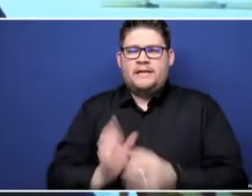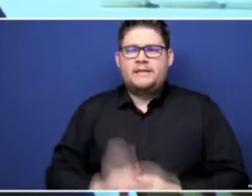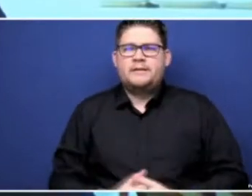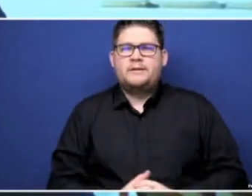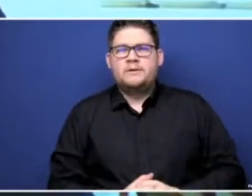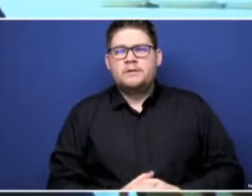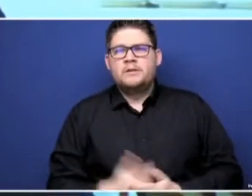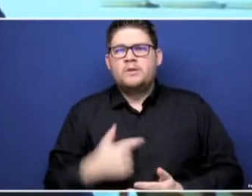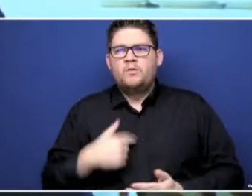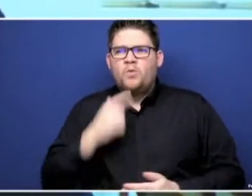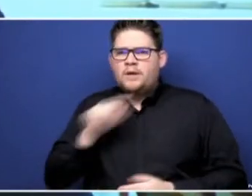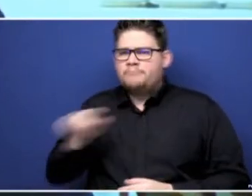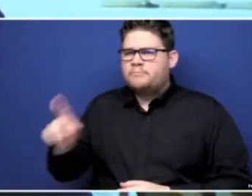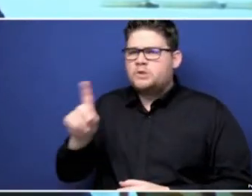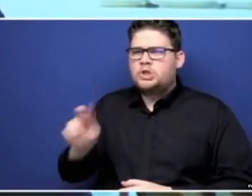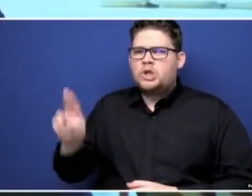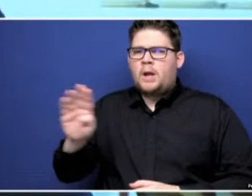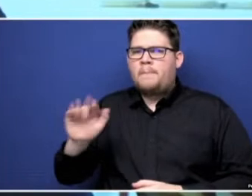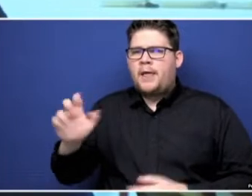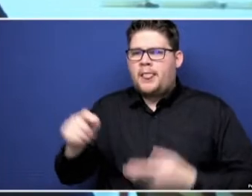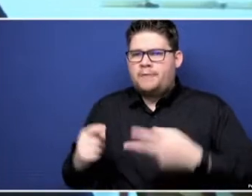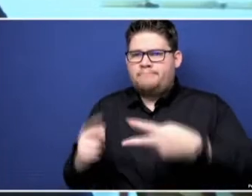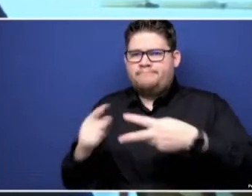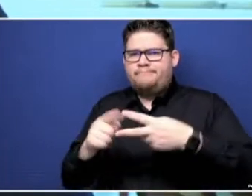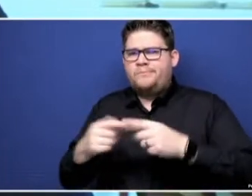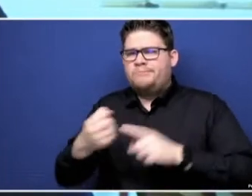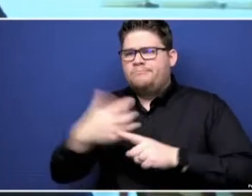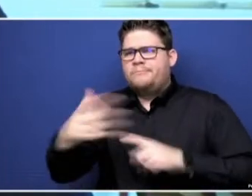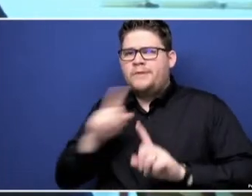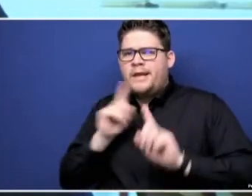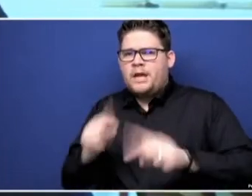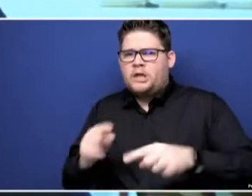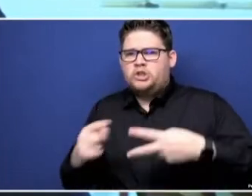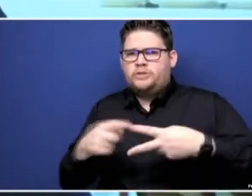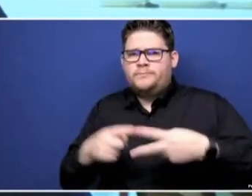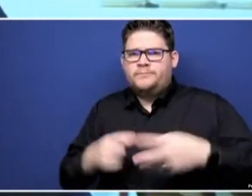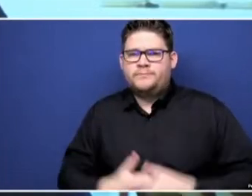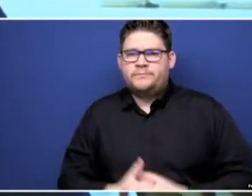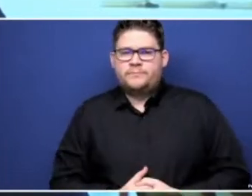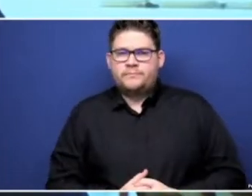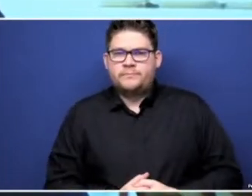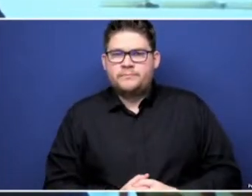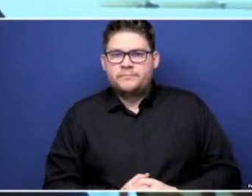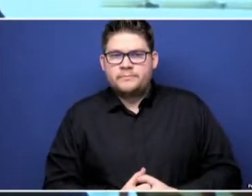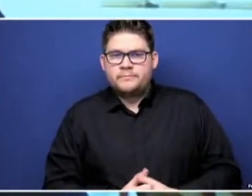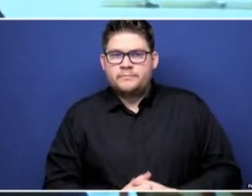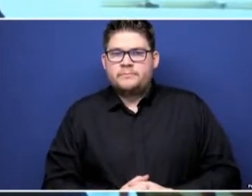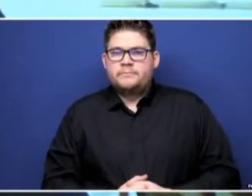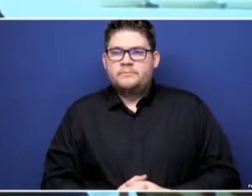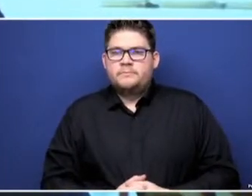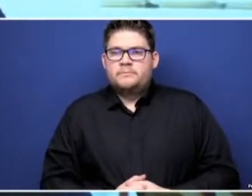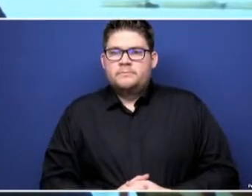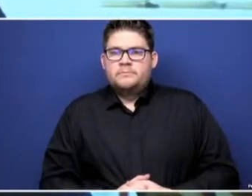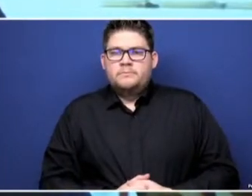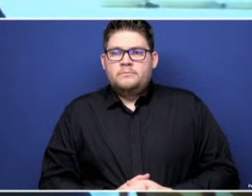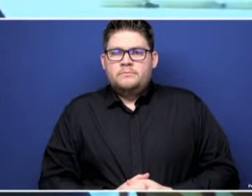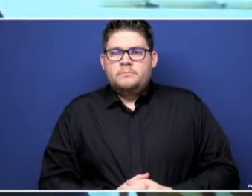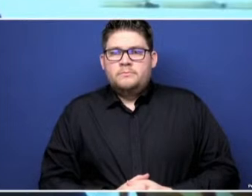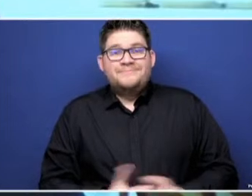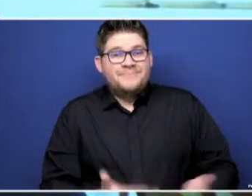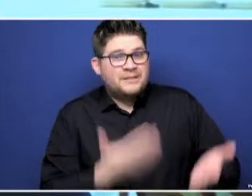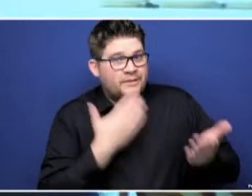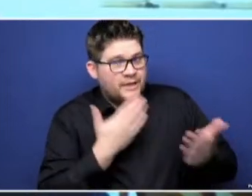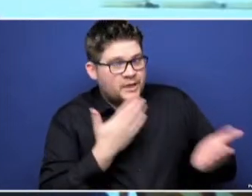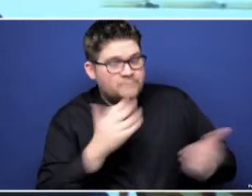would necessarily dictate. And as I mentioned earlier, the letters will be going out. Some went out last